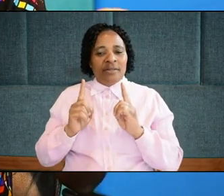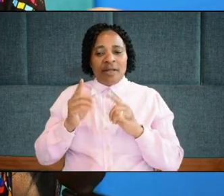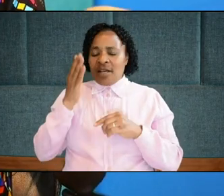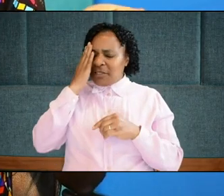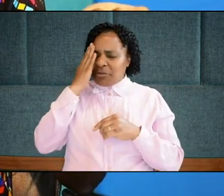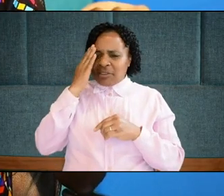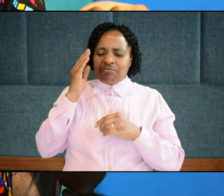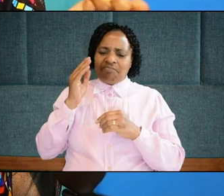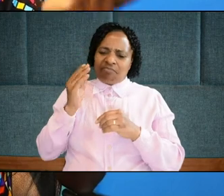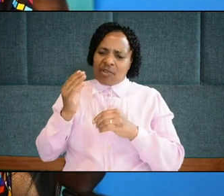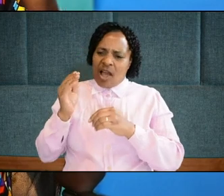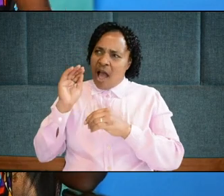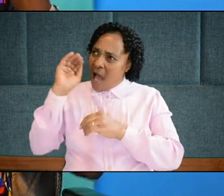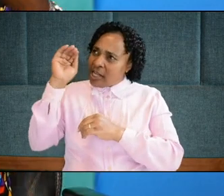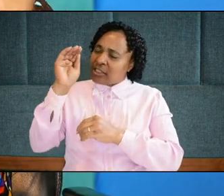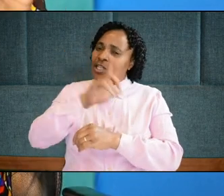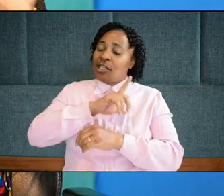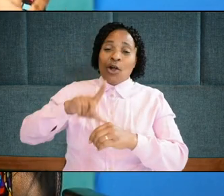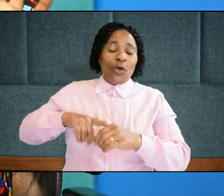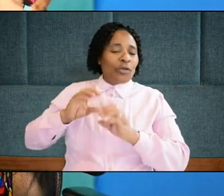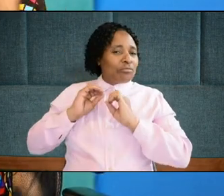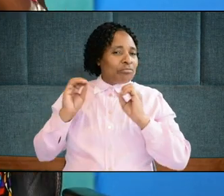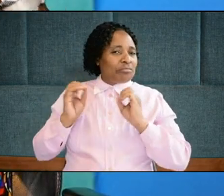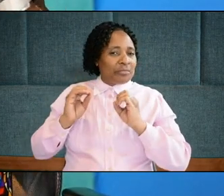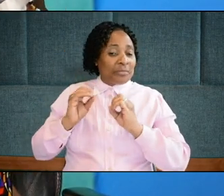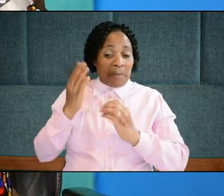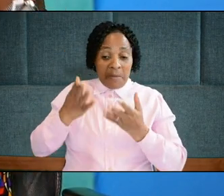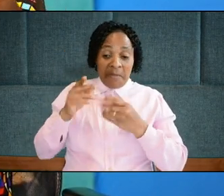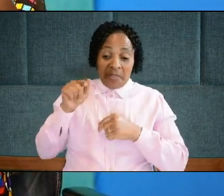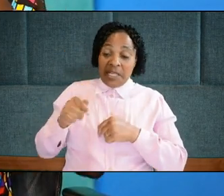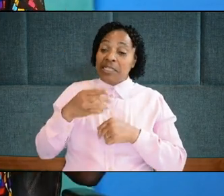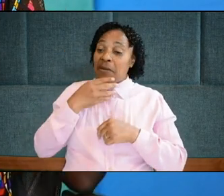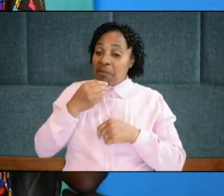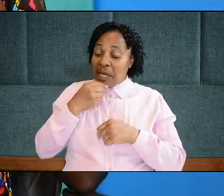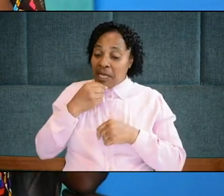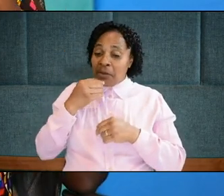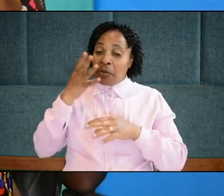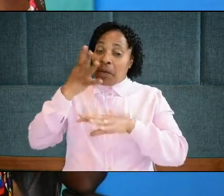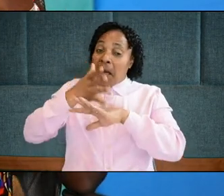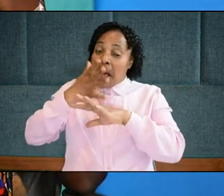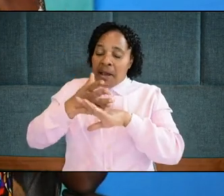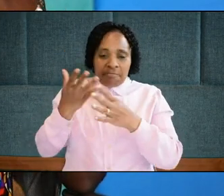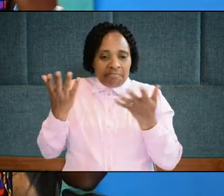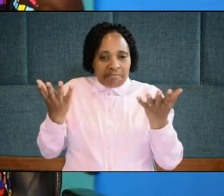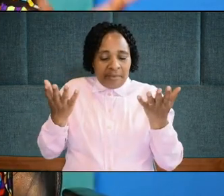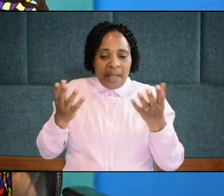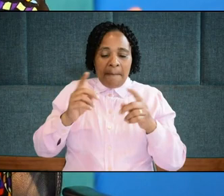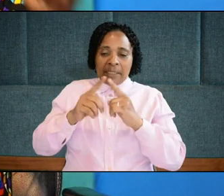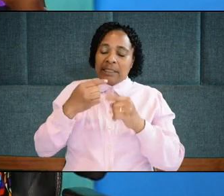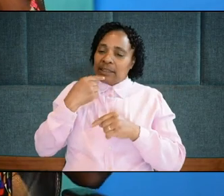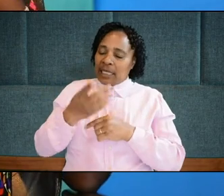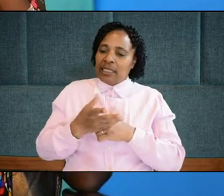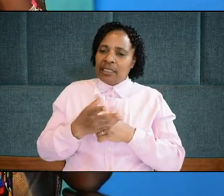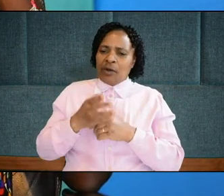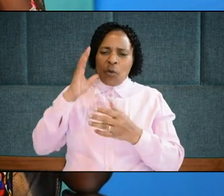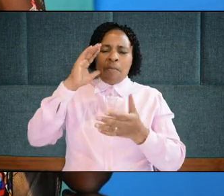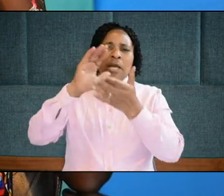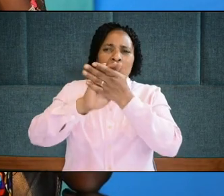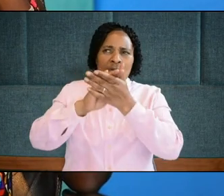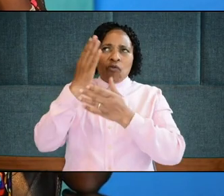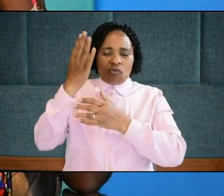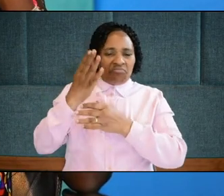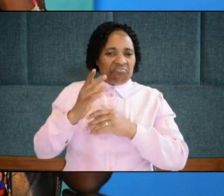never consulted their Lord on whether these men were deceiving them. Rather, they said, "We believe